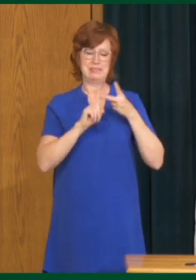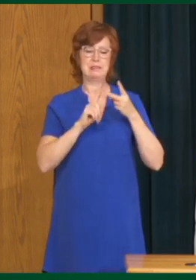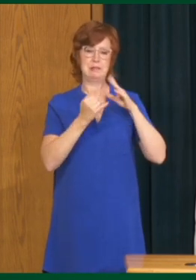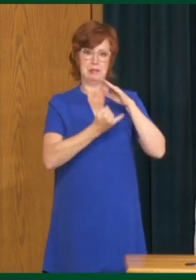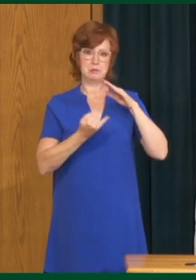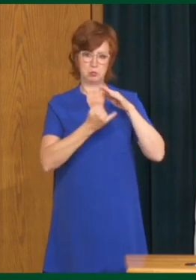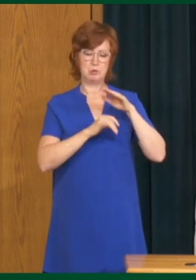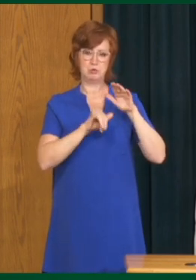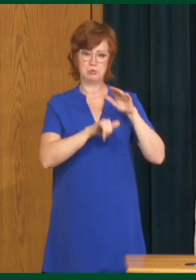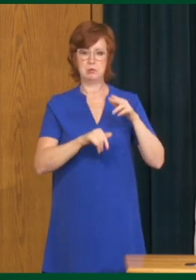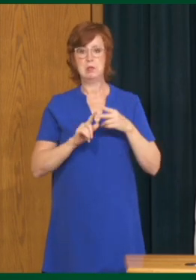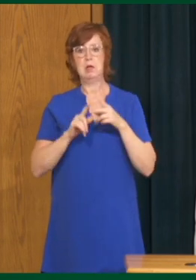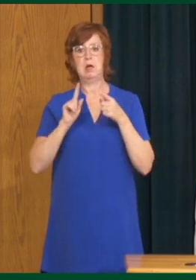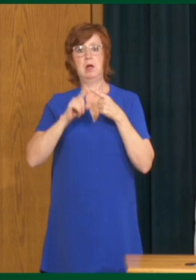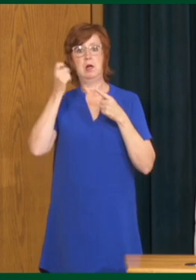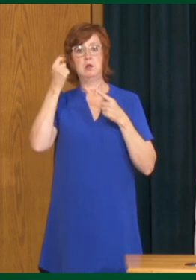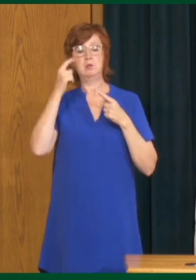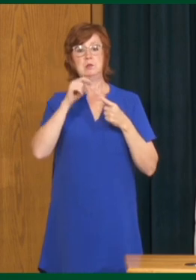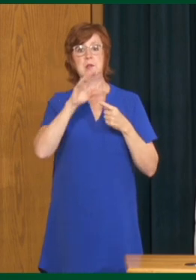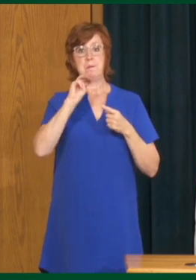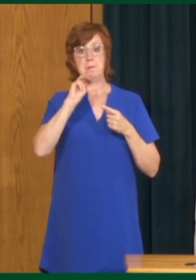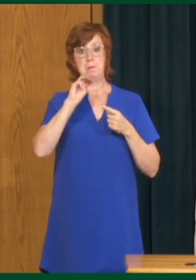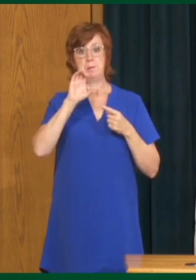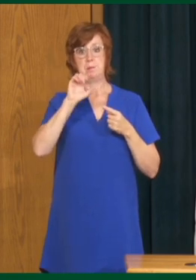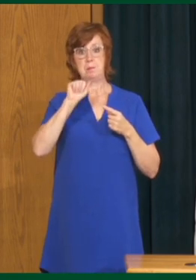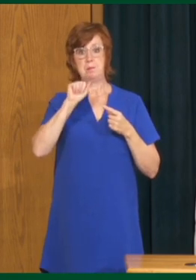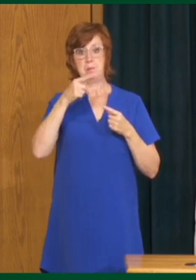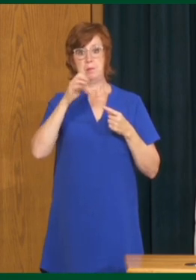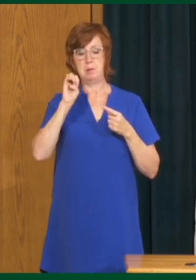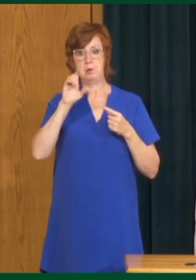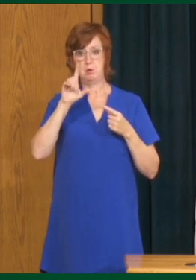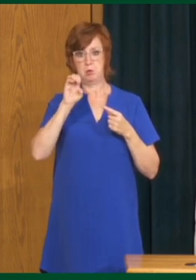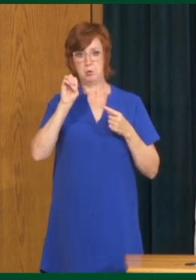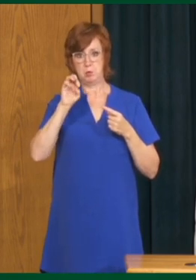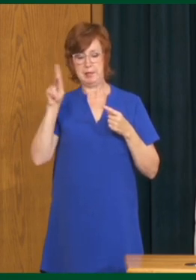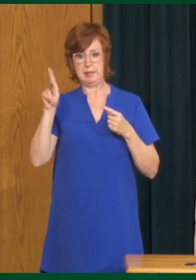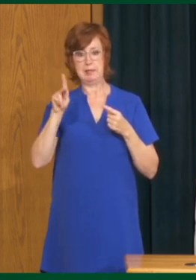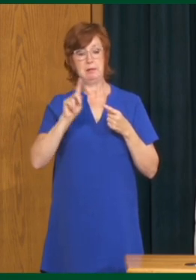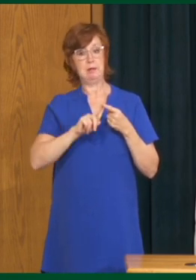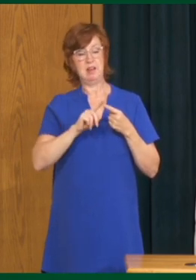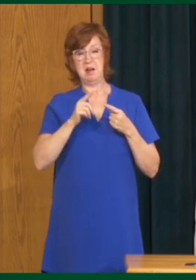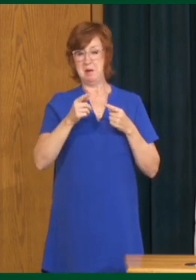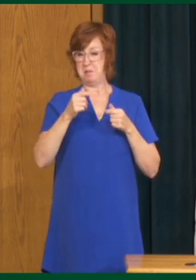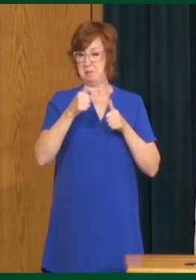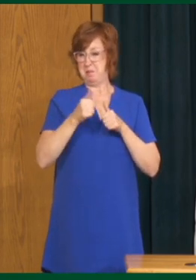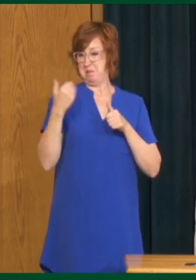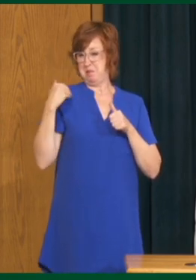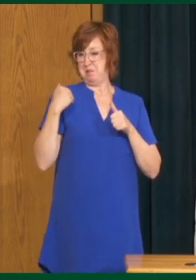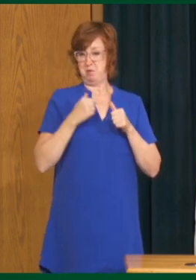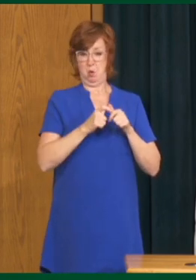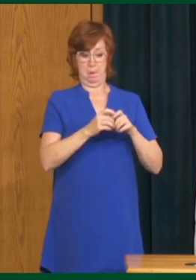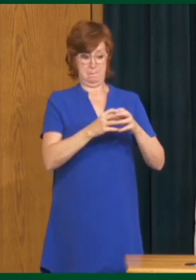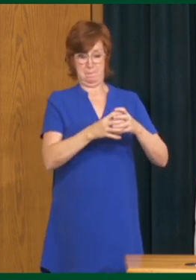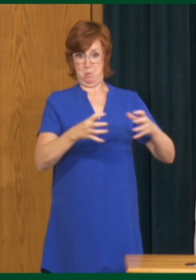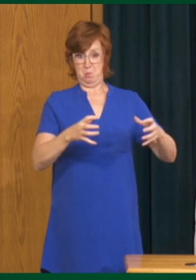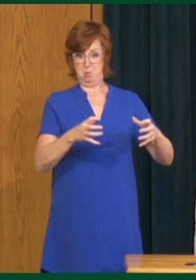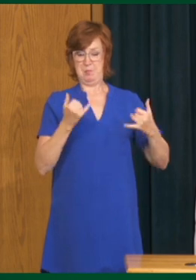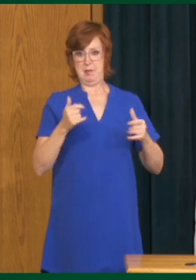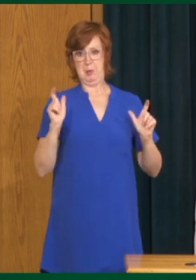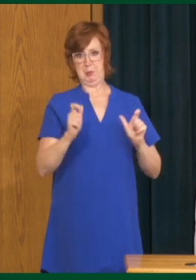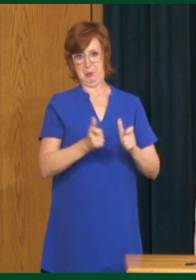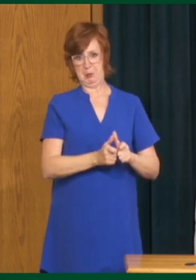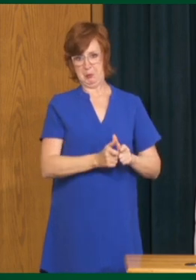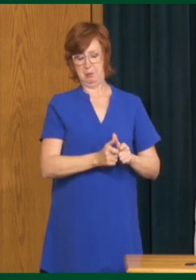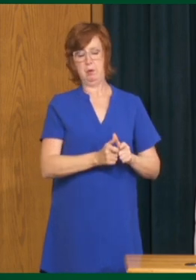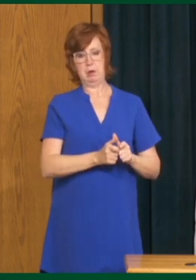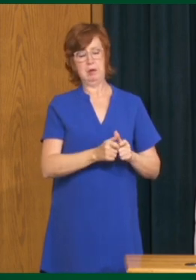in the RM of Maple Creek that were the site of the initial outbreak are down to a very small number of active cases. So these